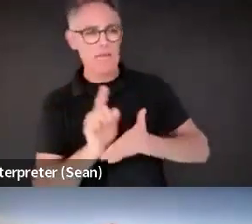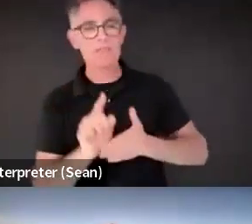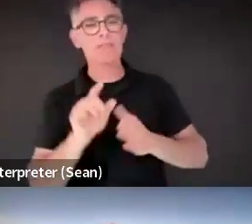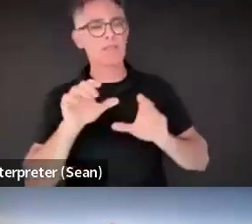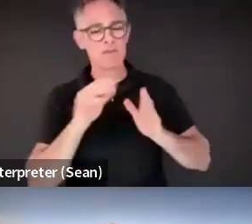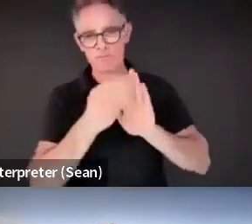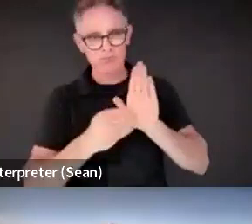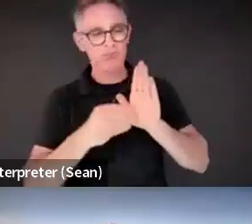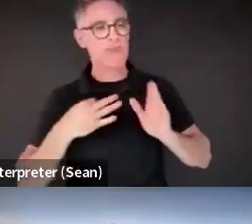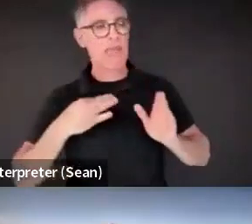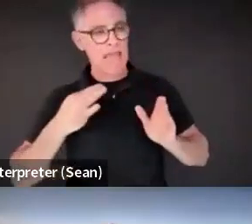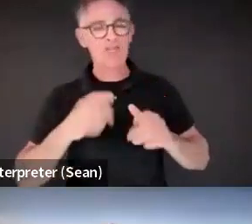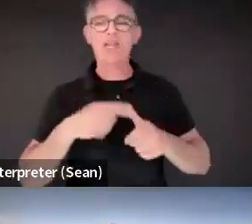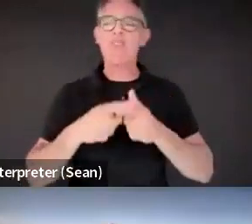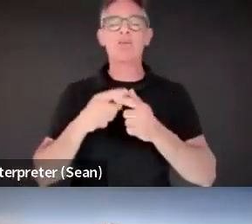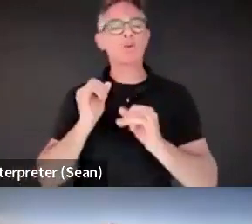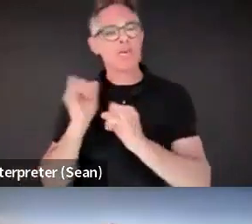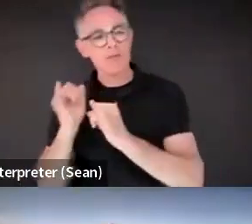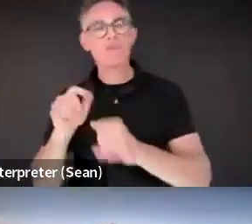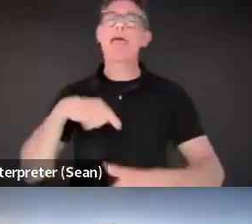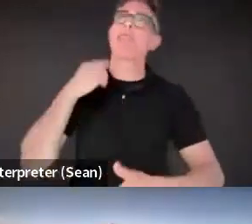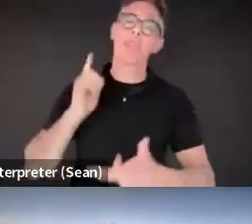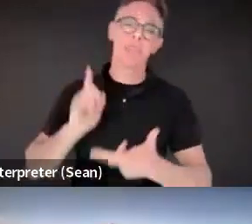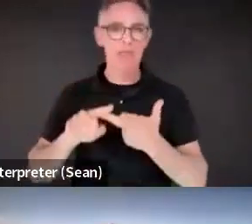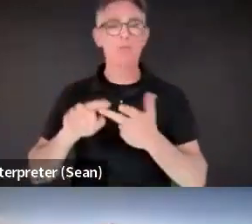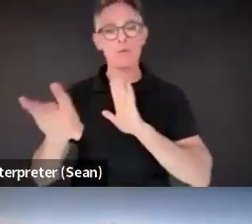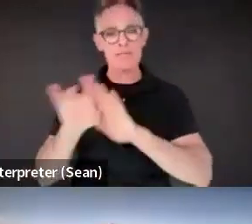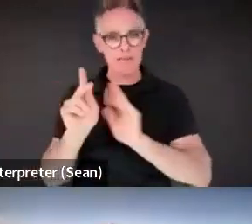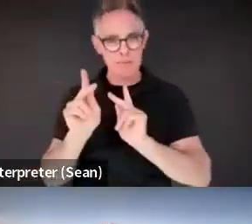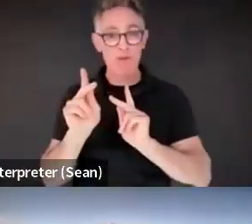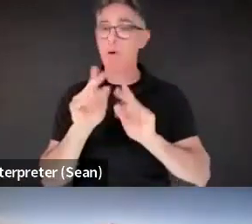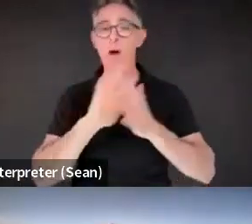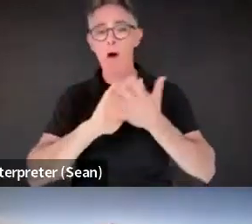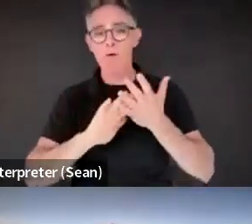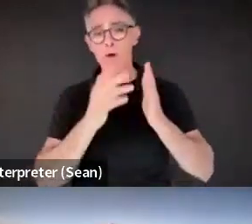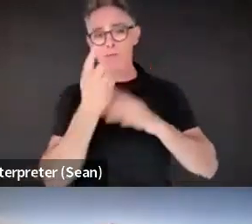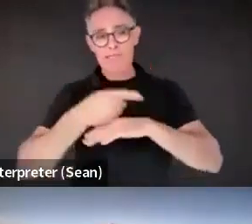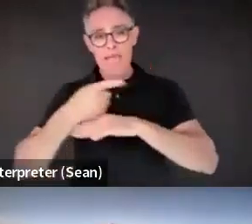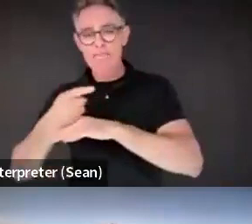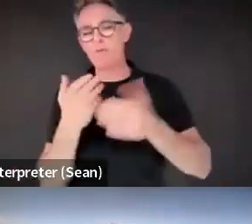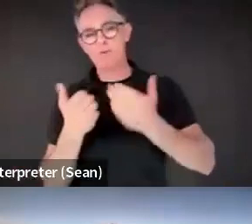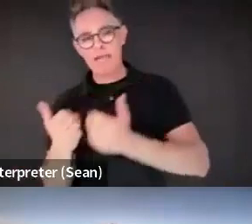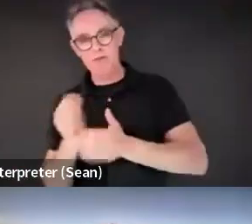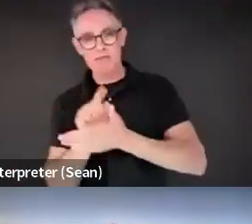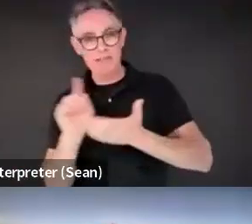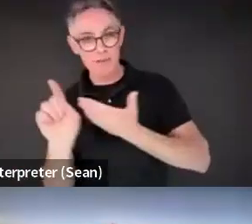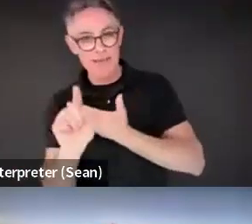then we'll be holding interviews, and then we'll be selecting folks. So we'll break down all those dates next week at our request for future